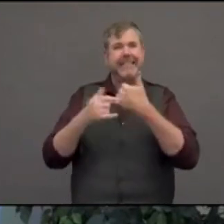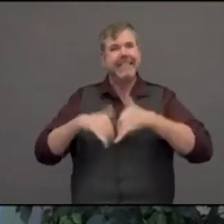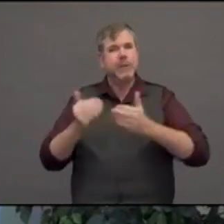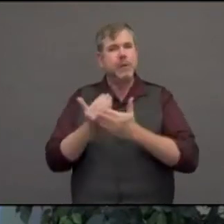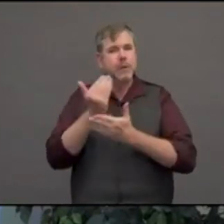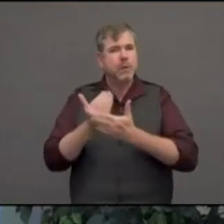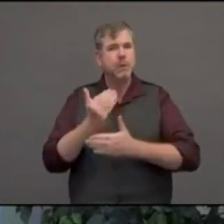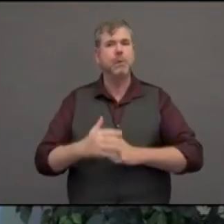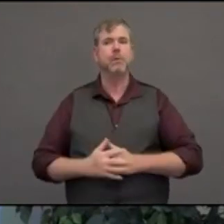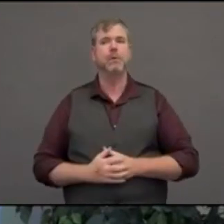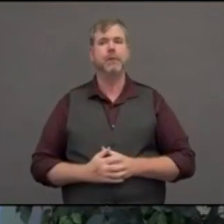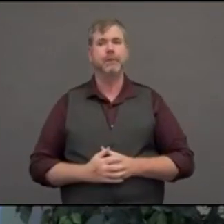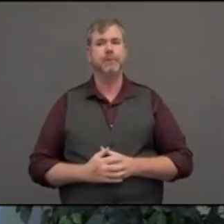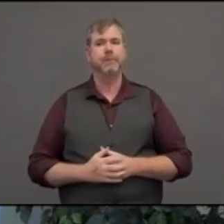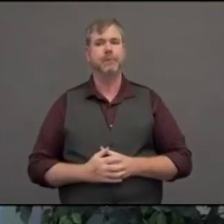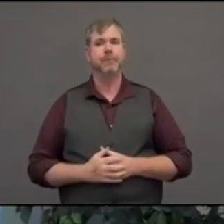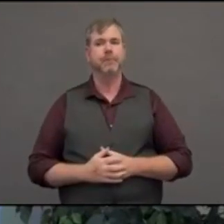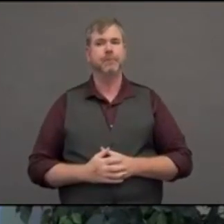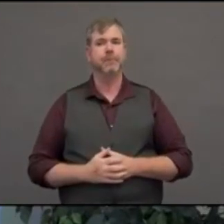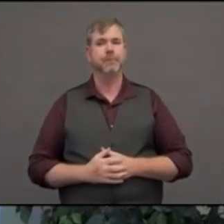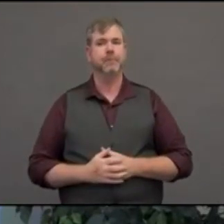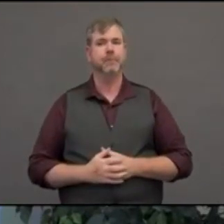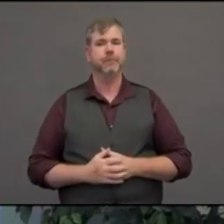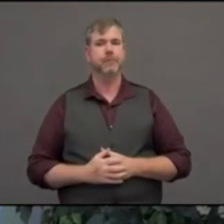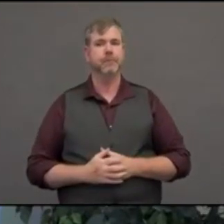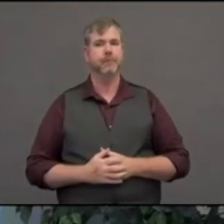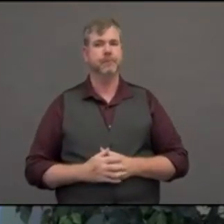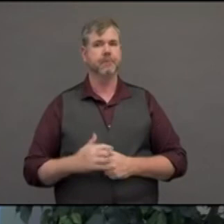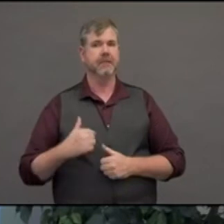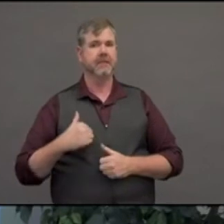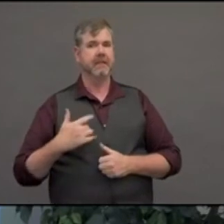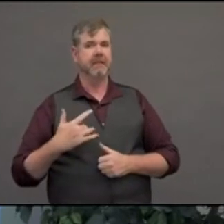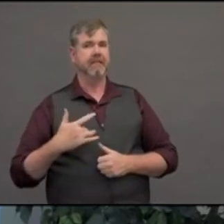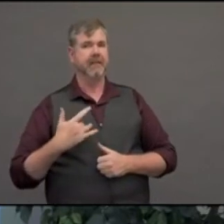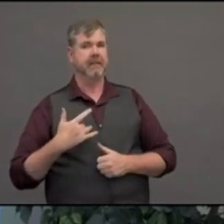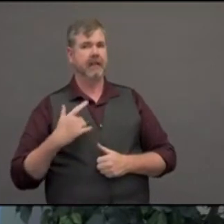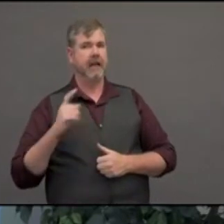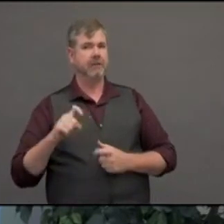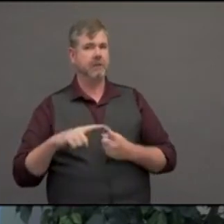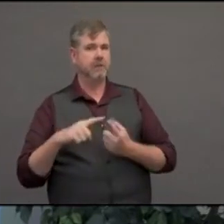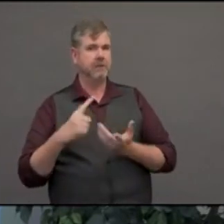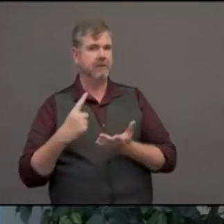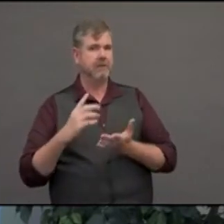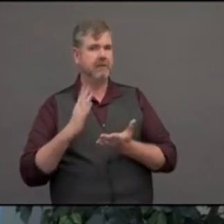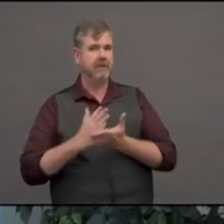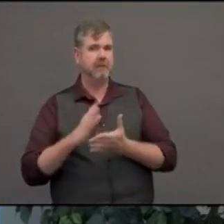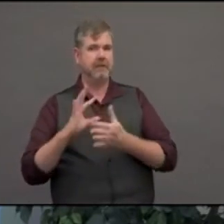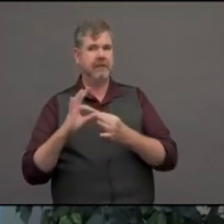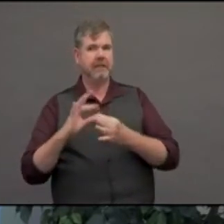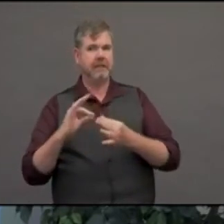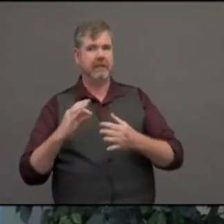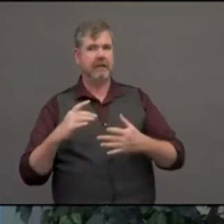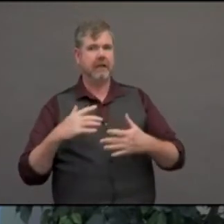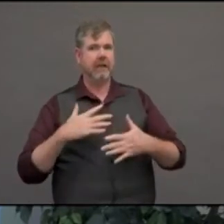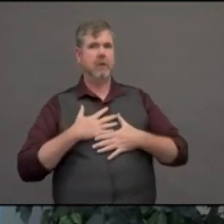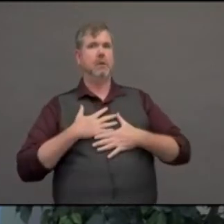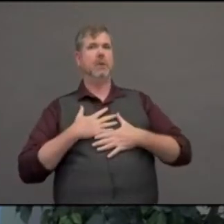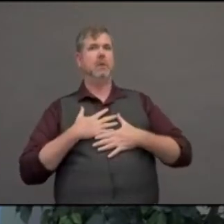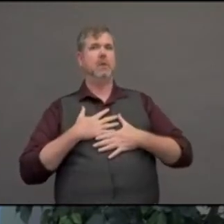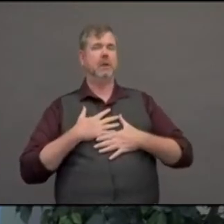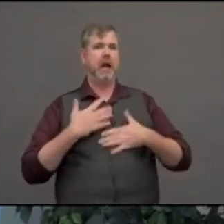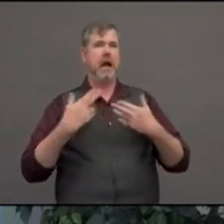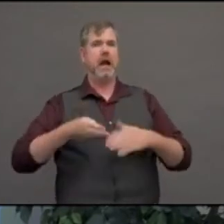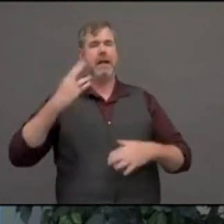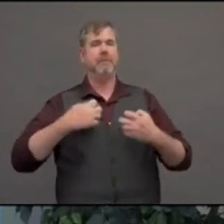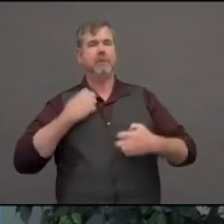stop talking about it because I feel emotions starting to come up because we're a little bit tired of it ourselves. All right, I thank you